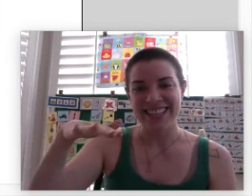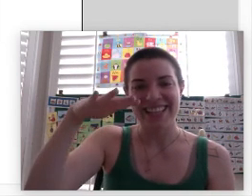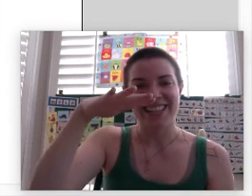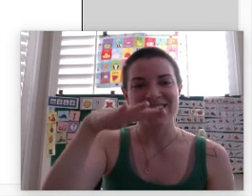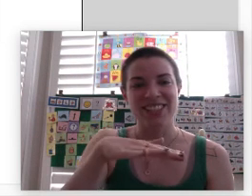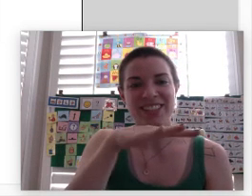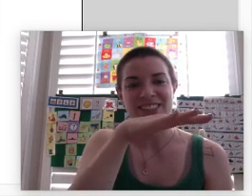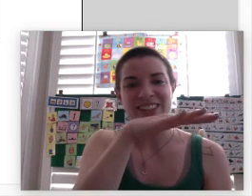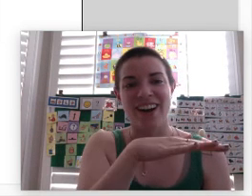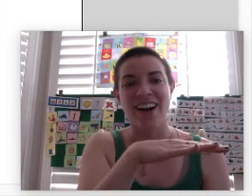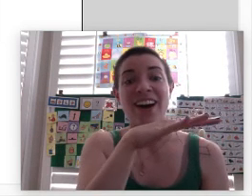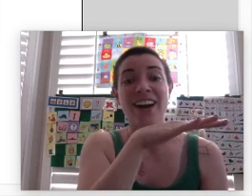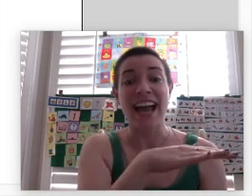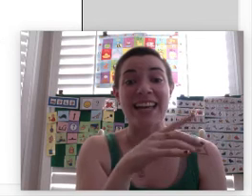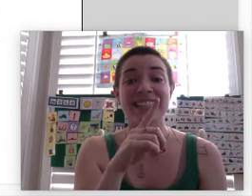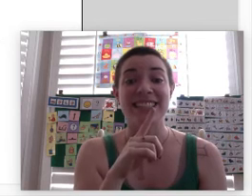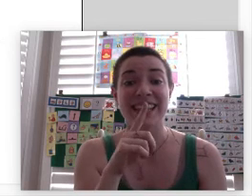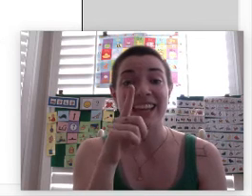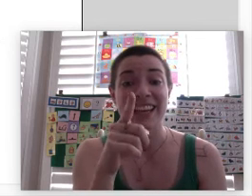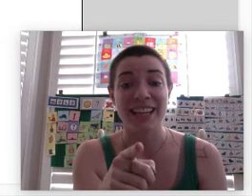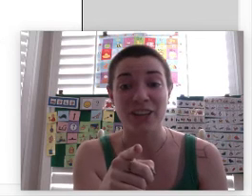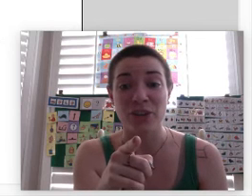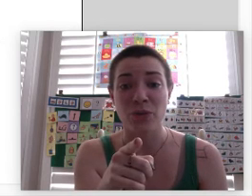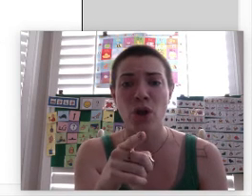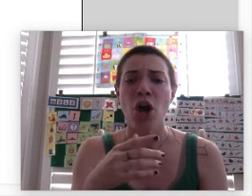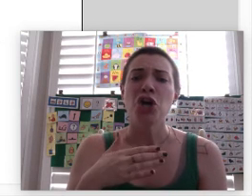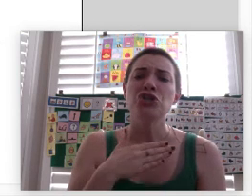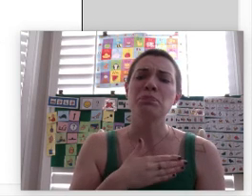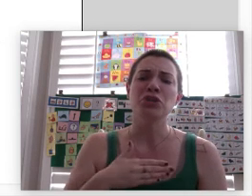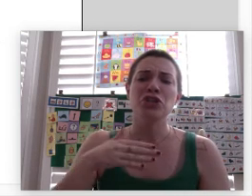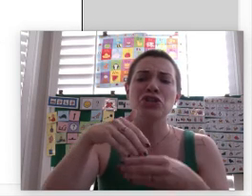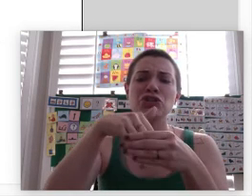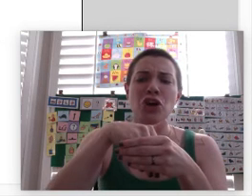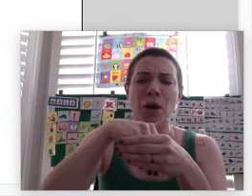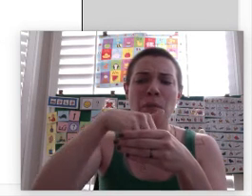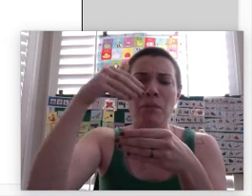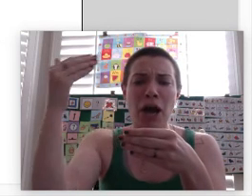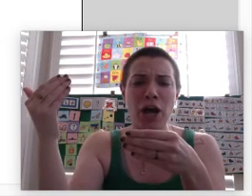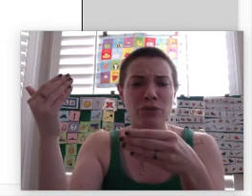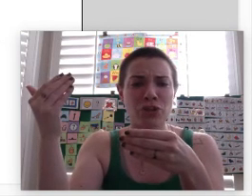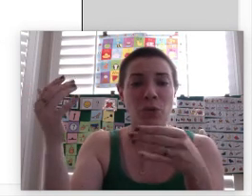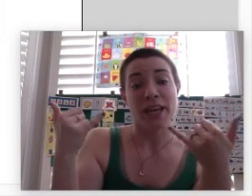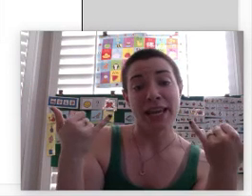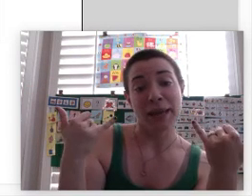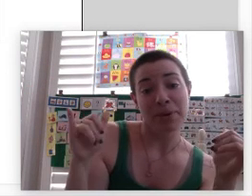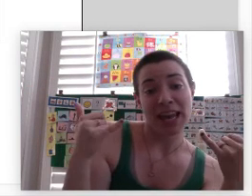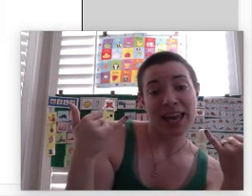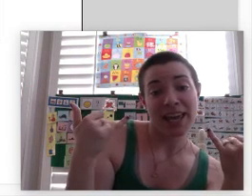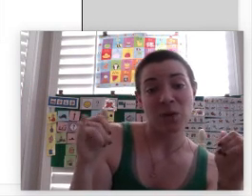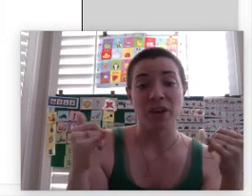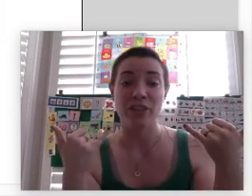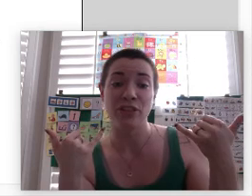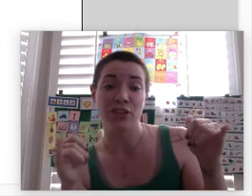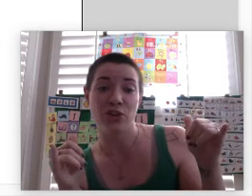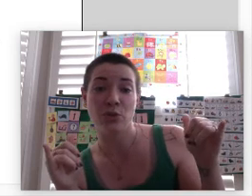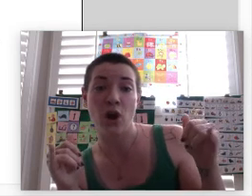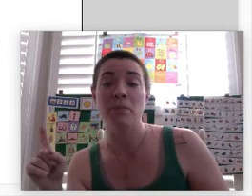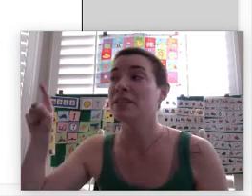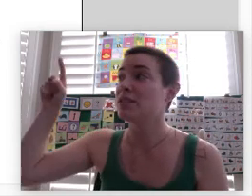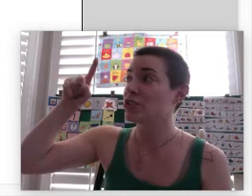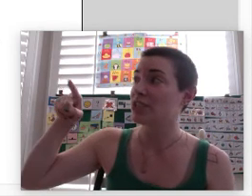These little children are asking you to please come out so we can play with